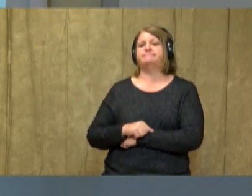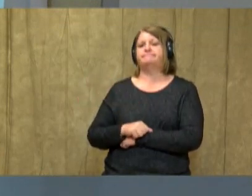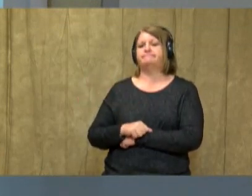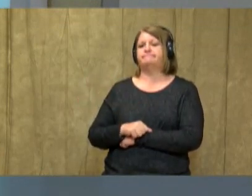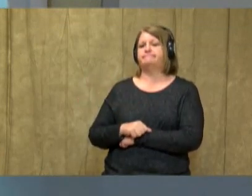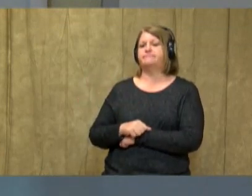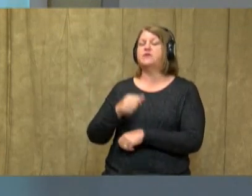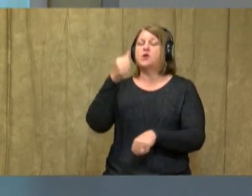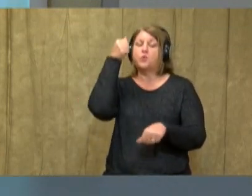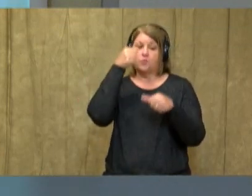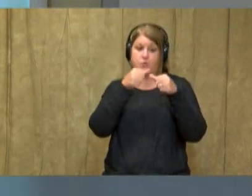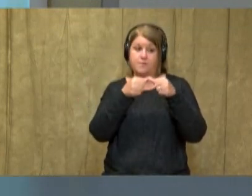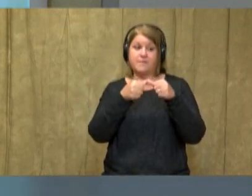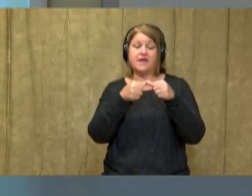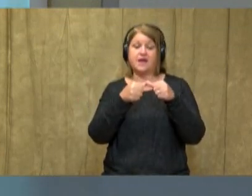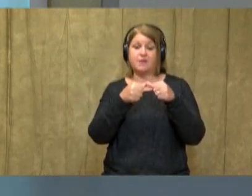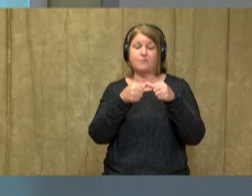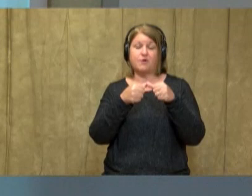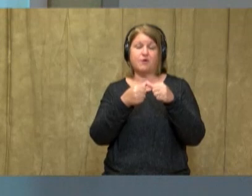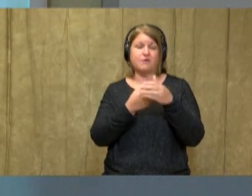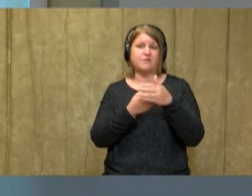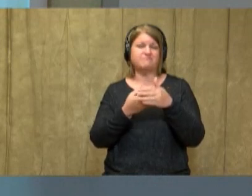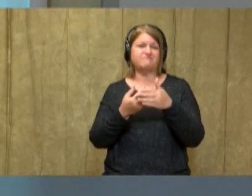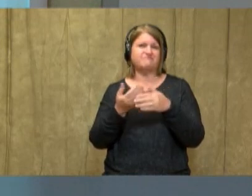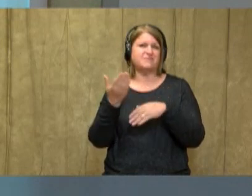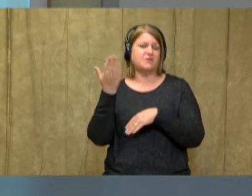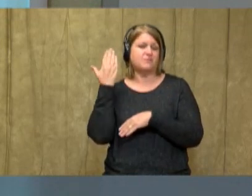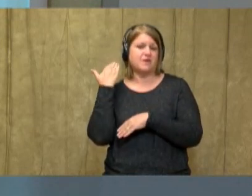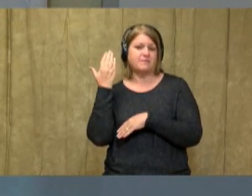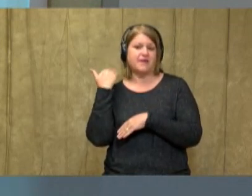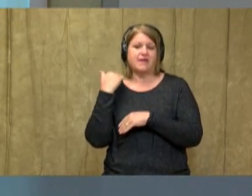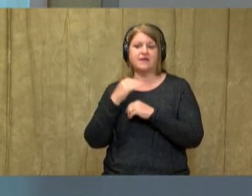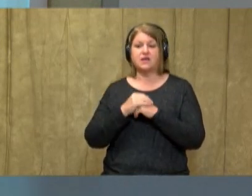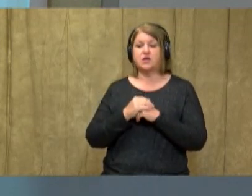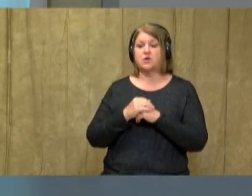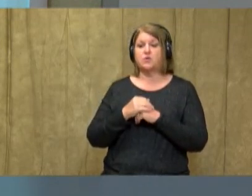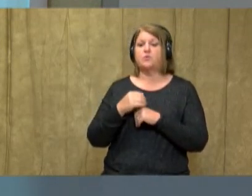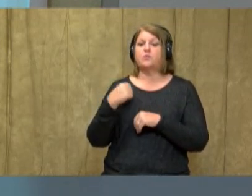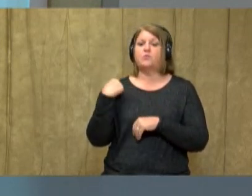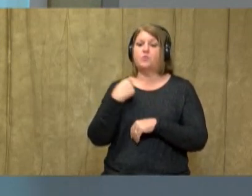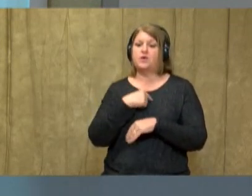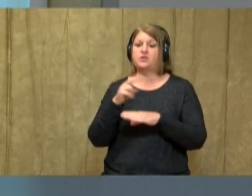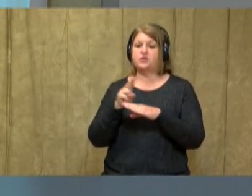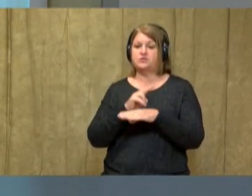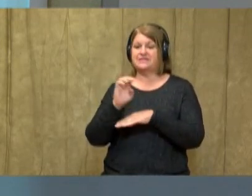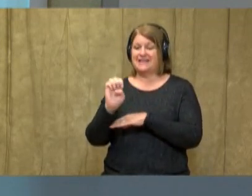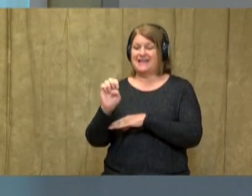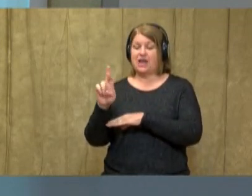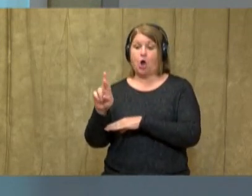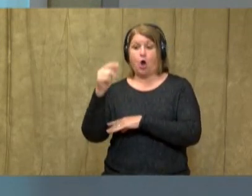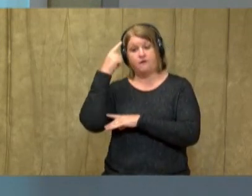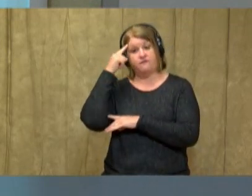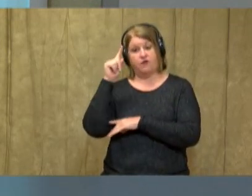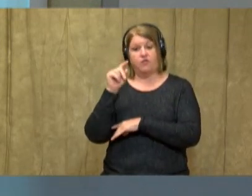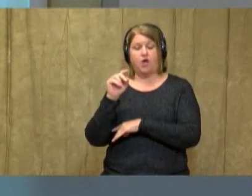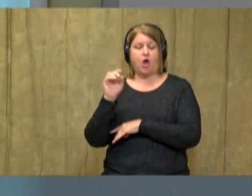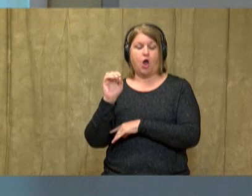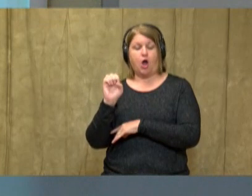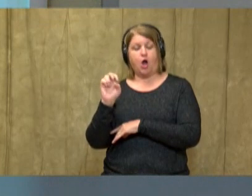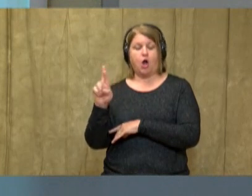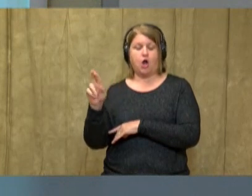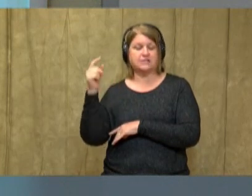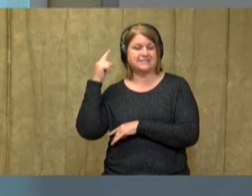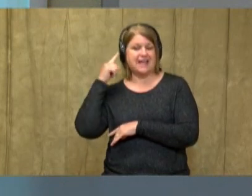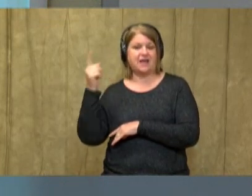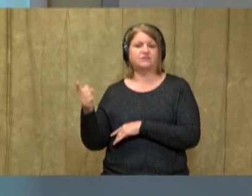Er. And remember, from a couple of weeks ago, we did ER for the sound. Good job writing words with